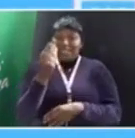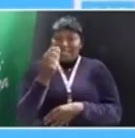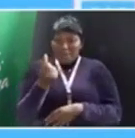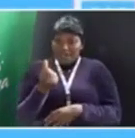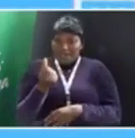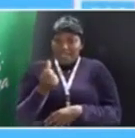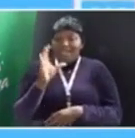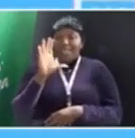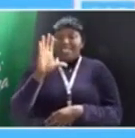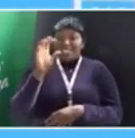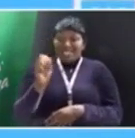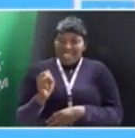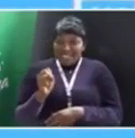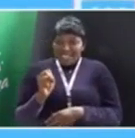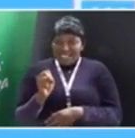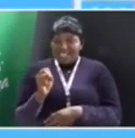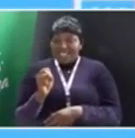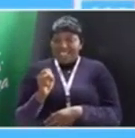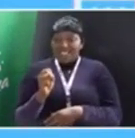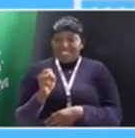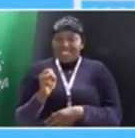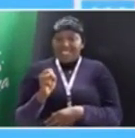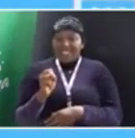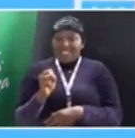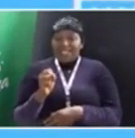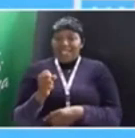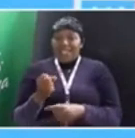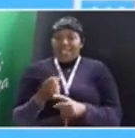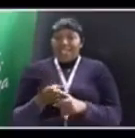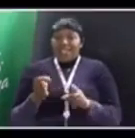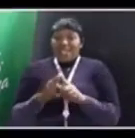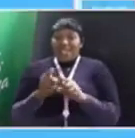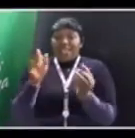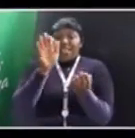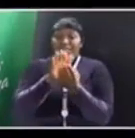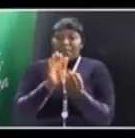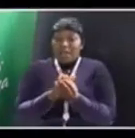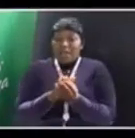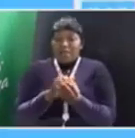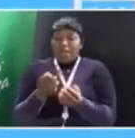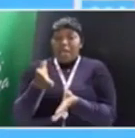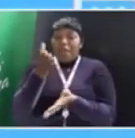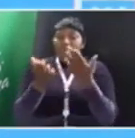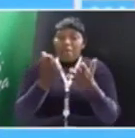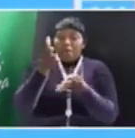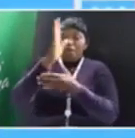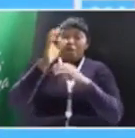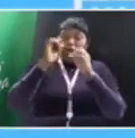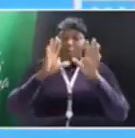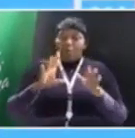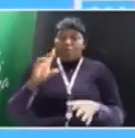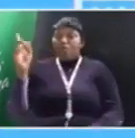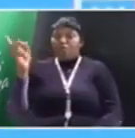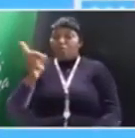Miano from the gate, from the ticketing in the park? May God bless all of you. Karibuni Kanairo, Karibuni Nairobi.